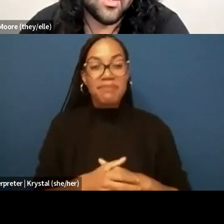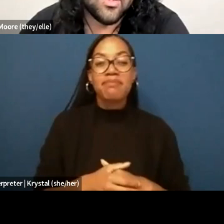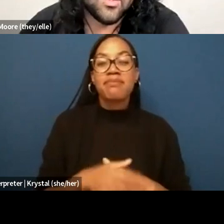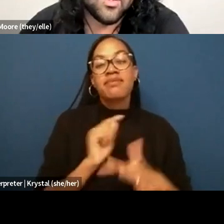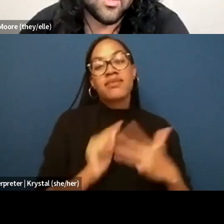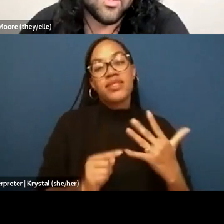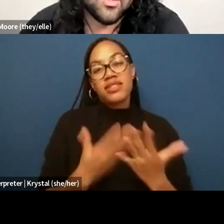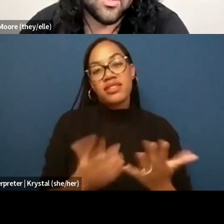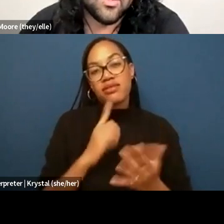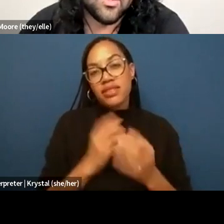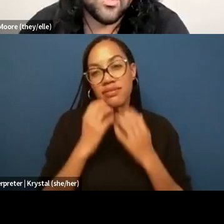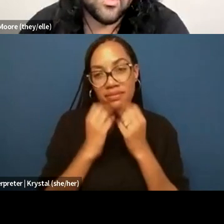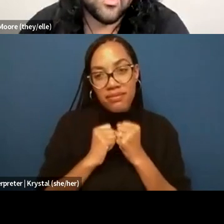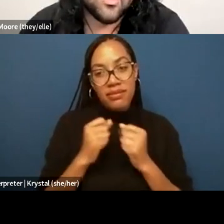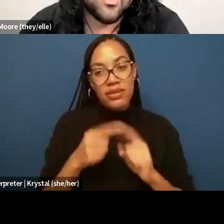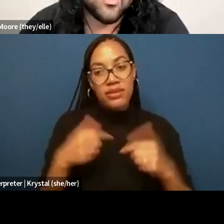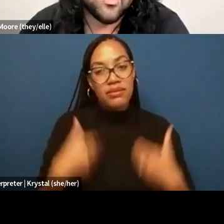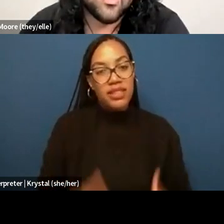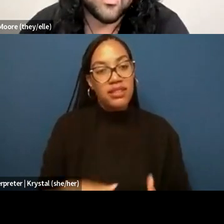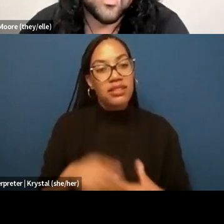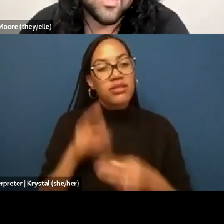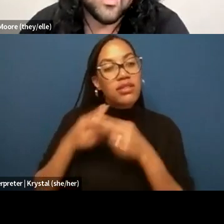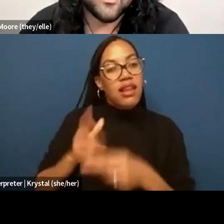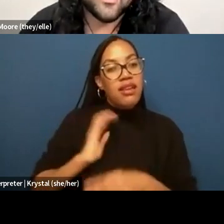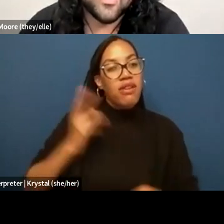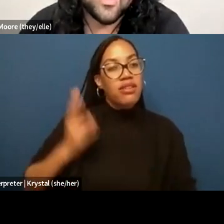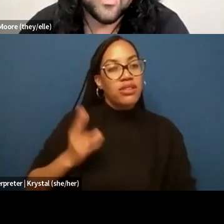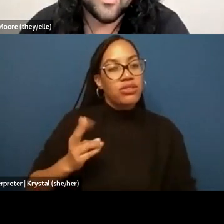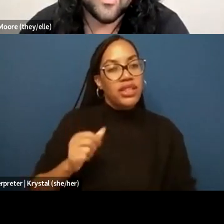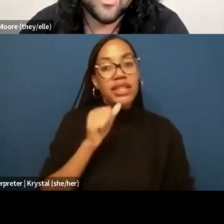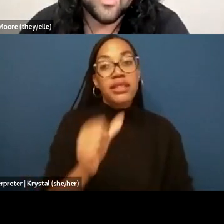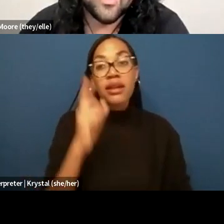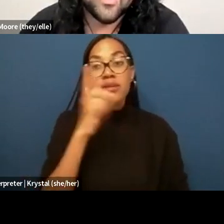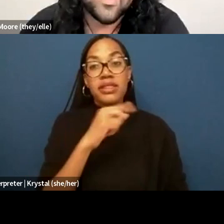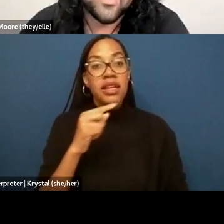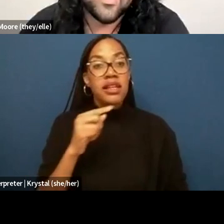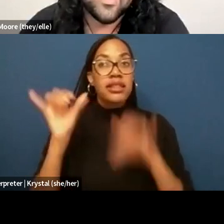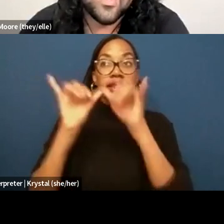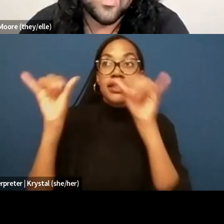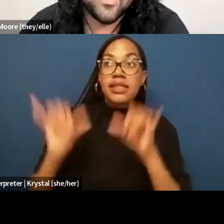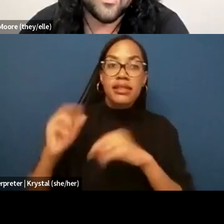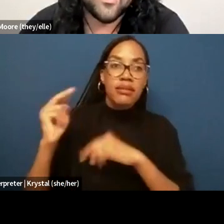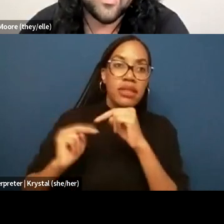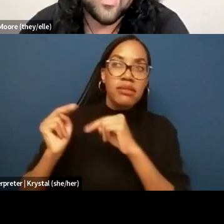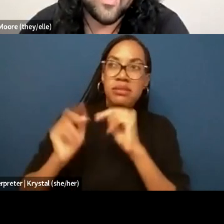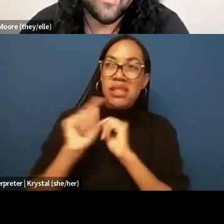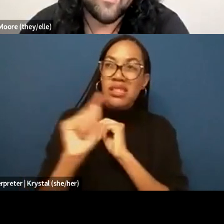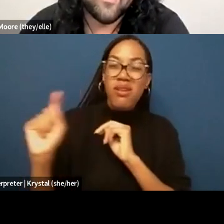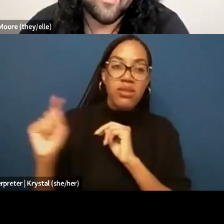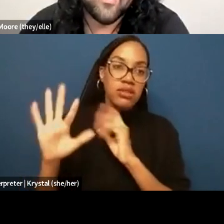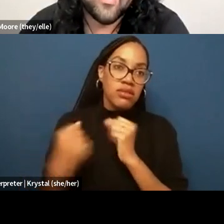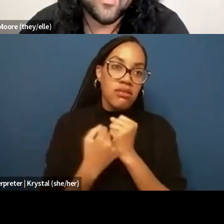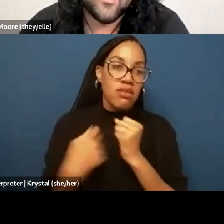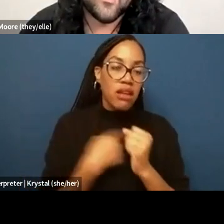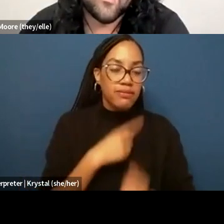of our work with Black folks, is to name that history, to not pretend that these systems all always have our best interests at heart, but to also uplift that we have